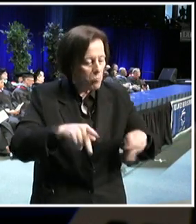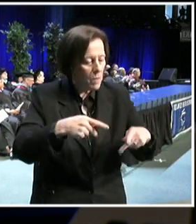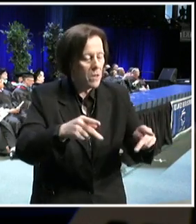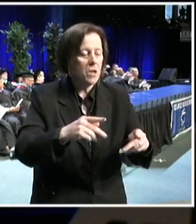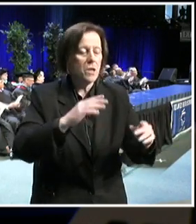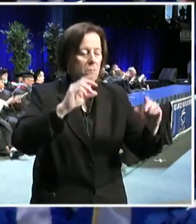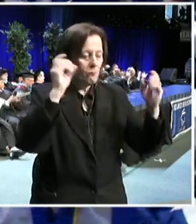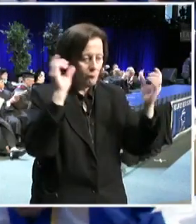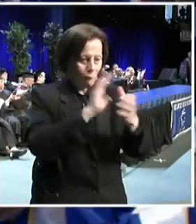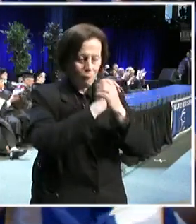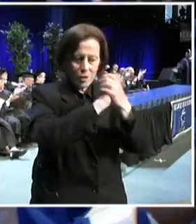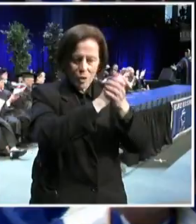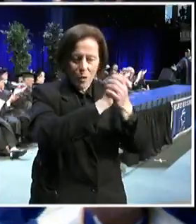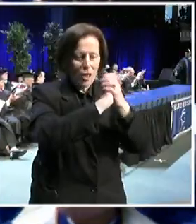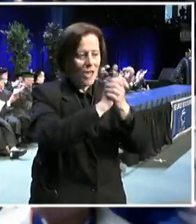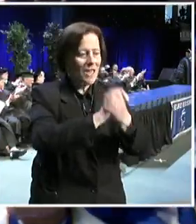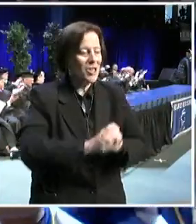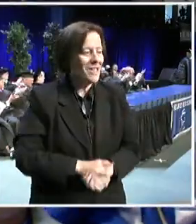Congratulations.